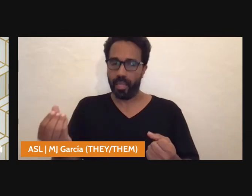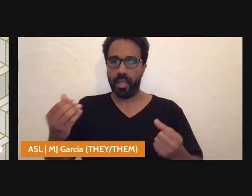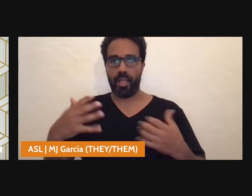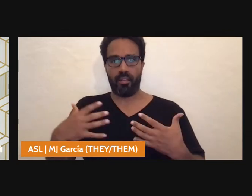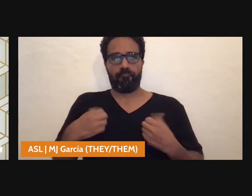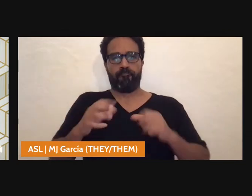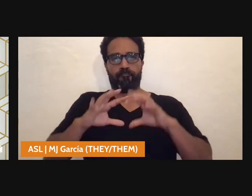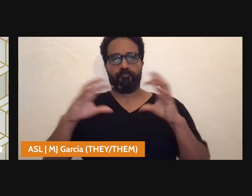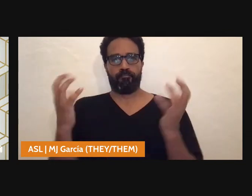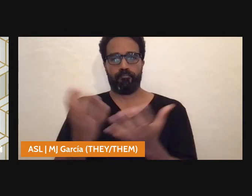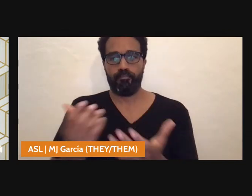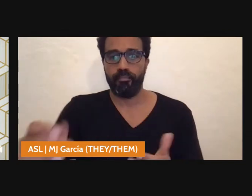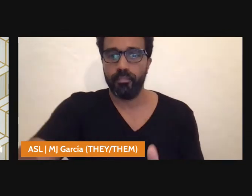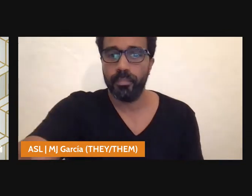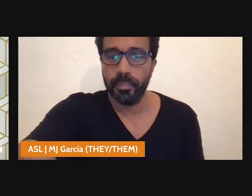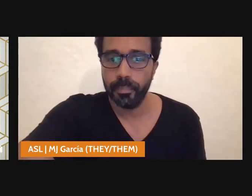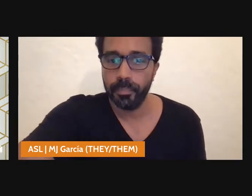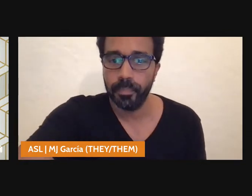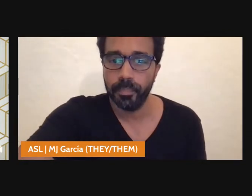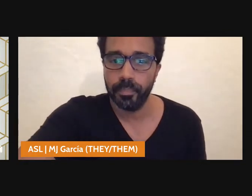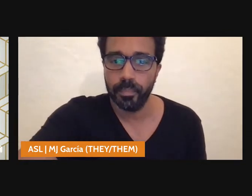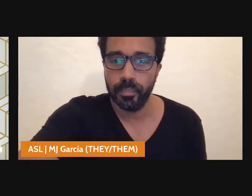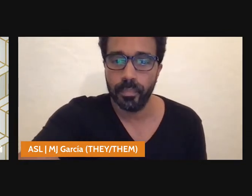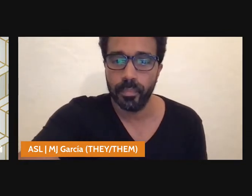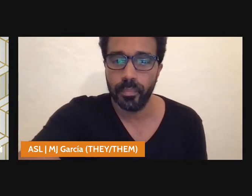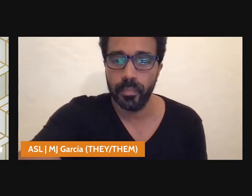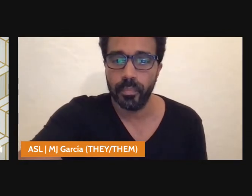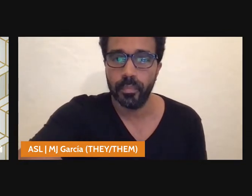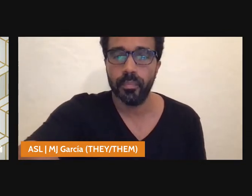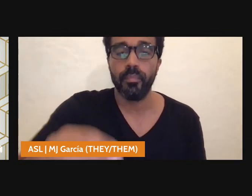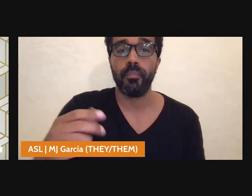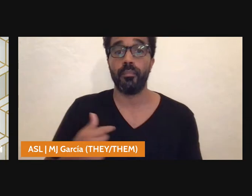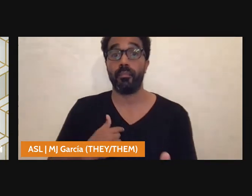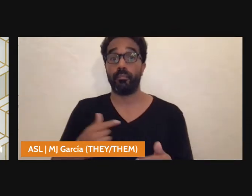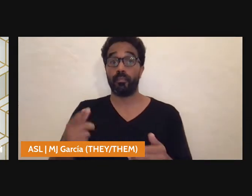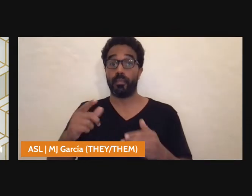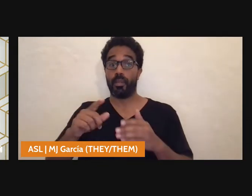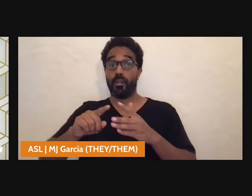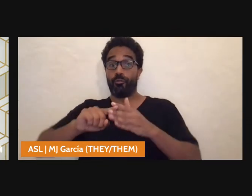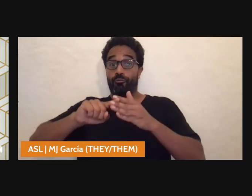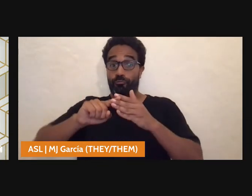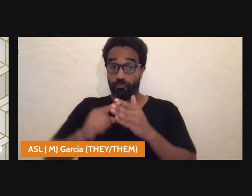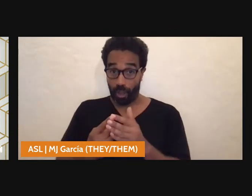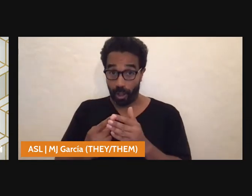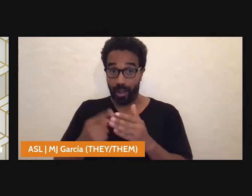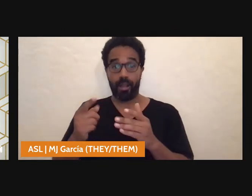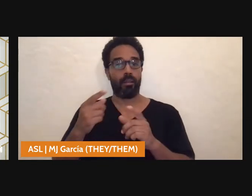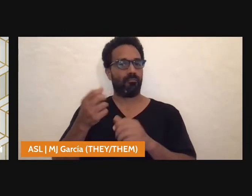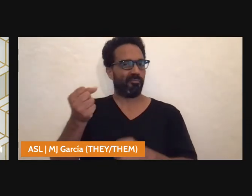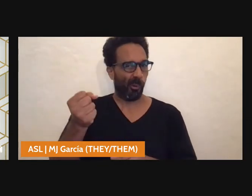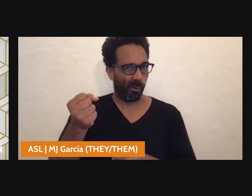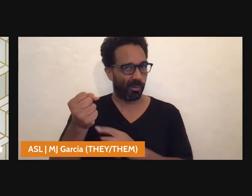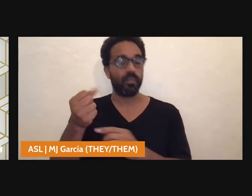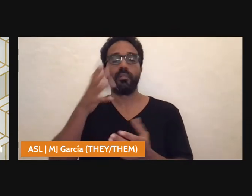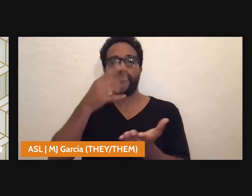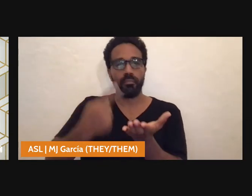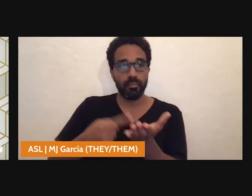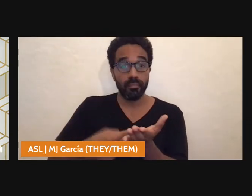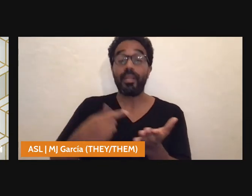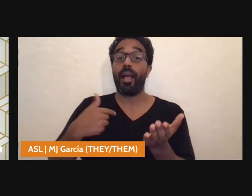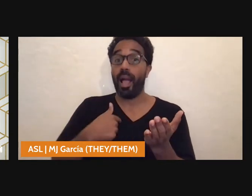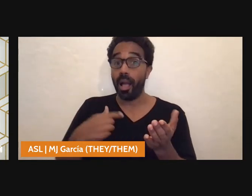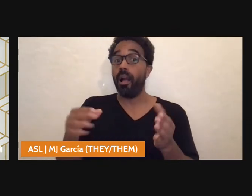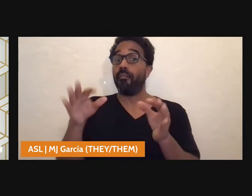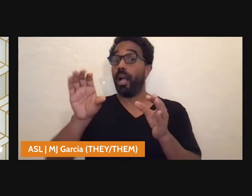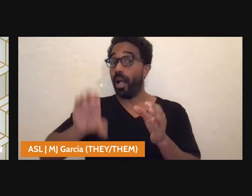District. Before we get started, for our guests who would like closed captioning, auto-generated captions are available on